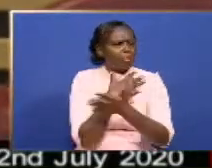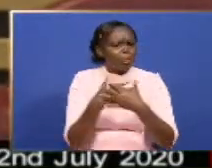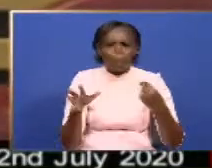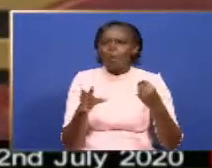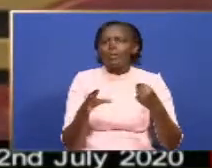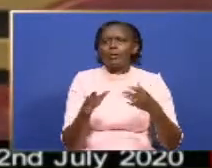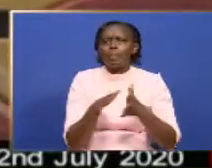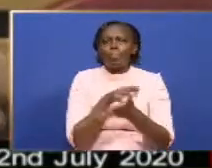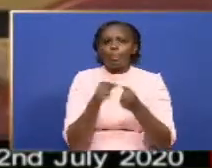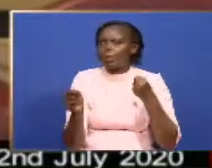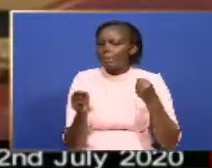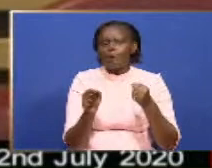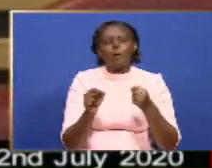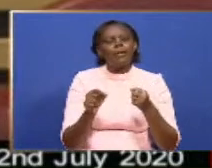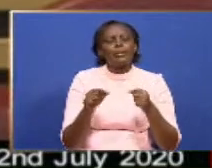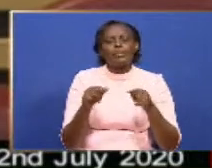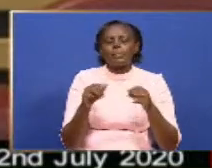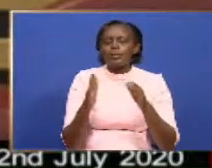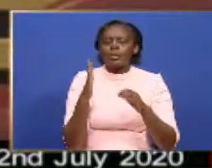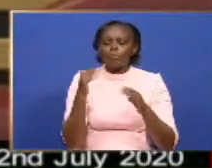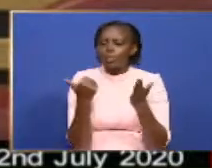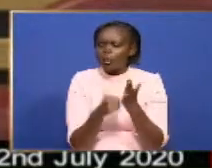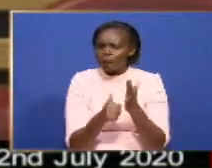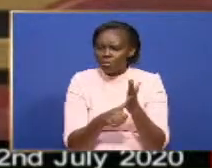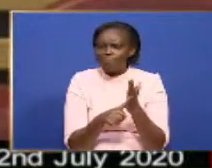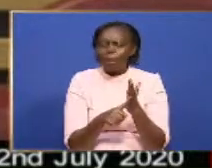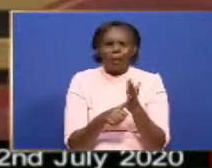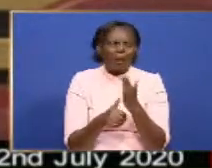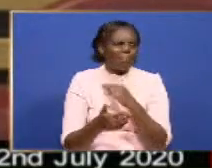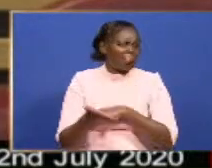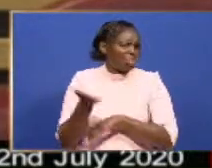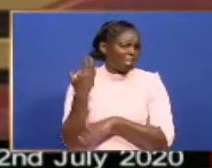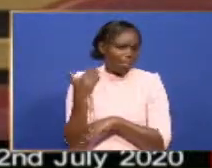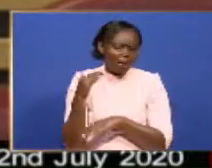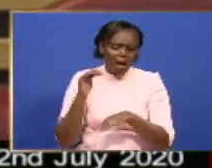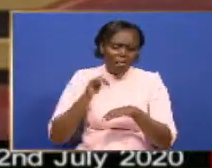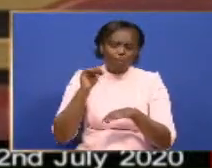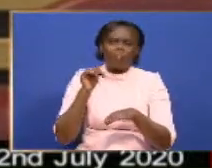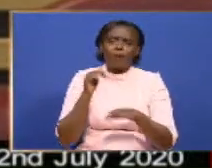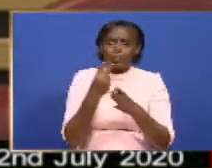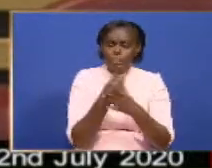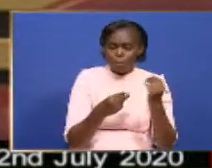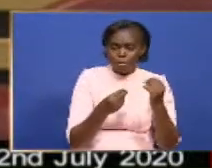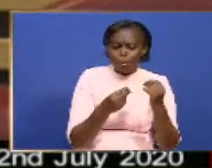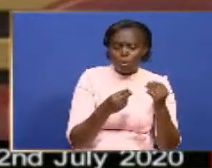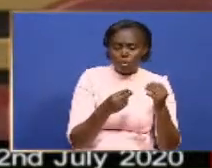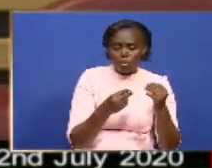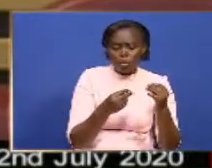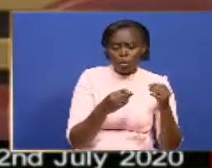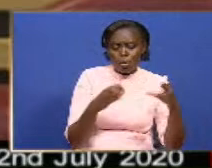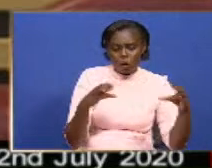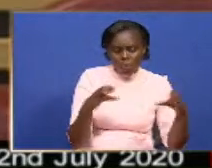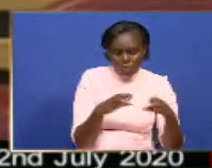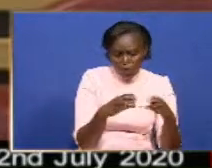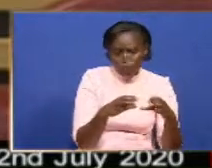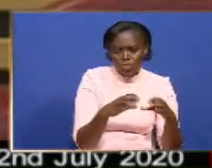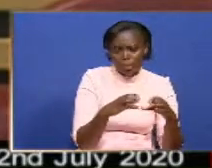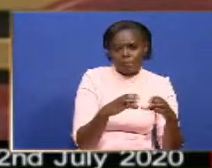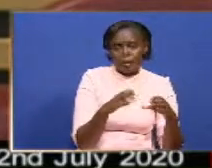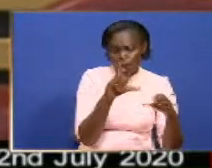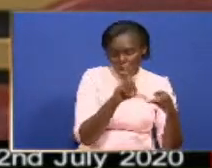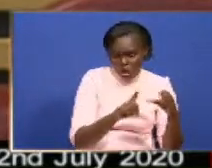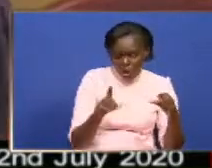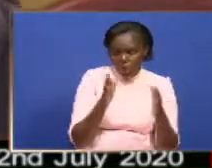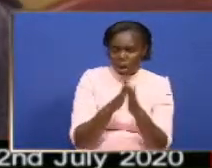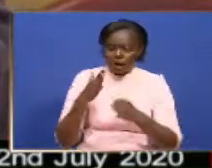security problems all over. So it was really something that affected both the host community and the refugees. And